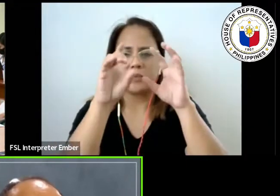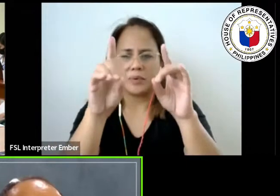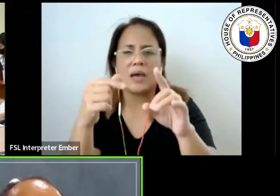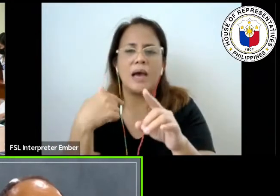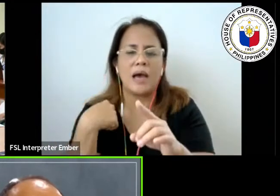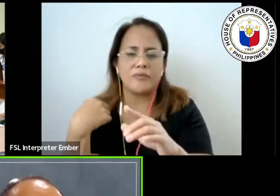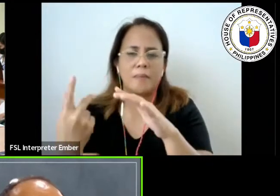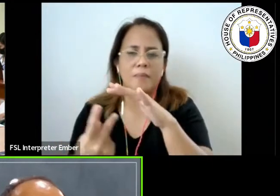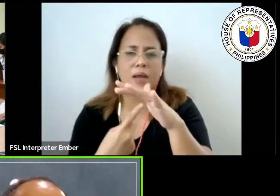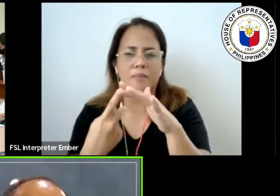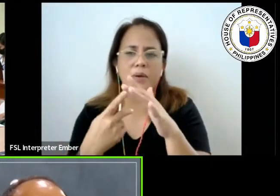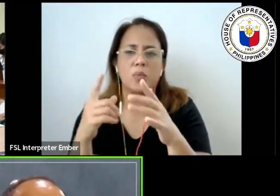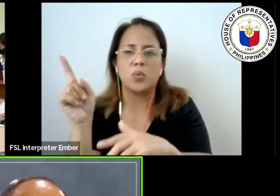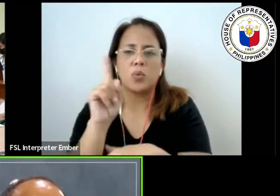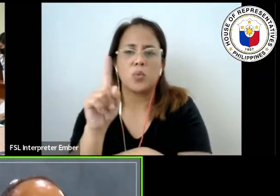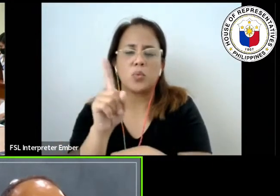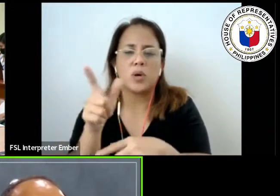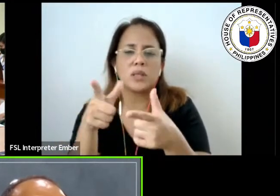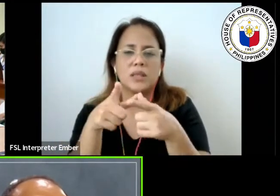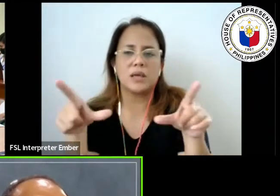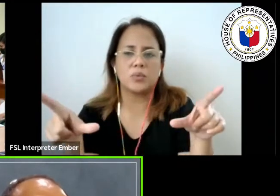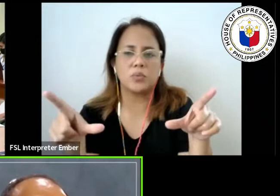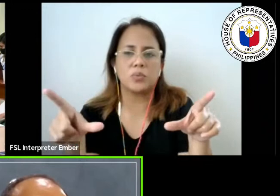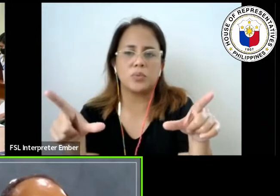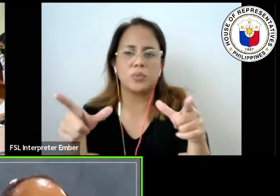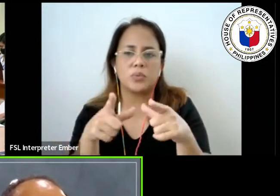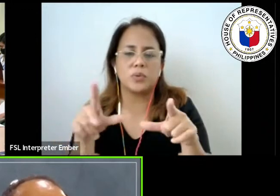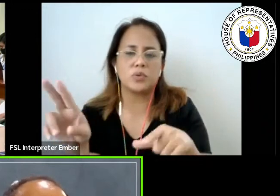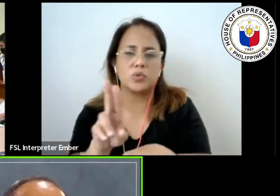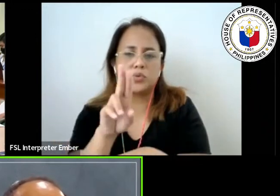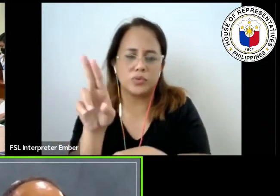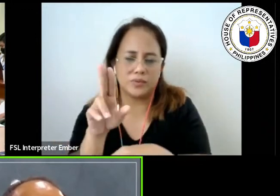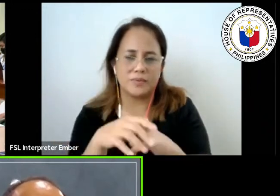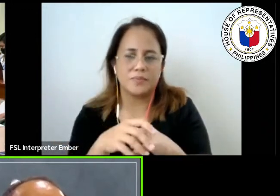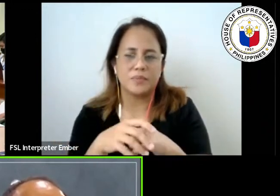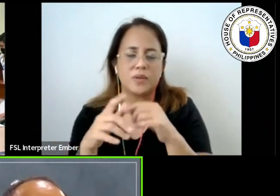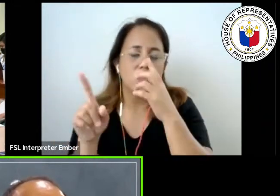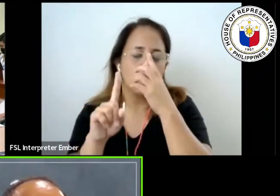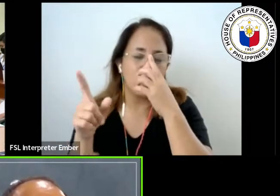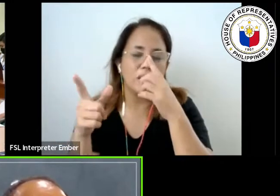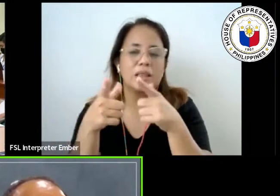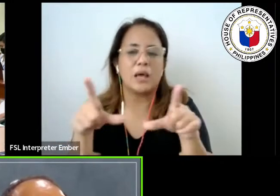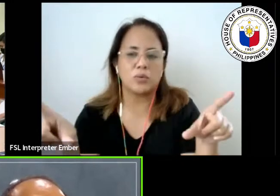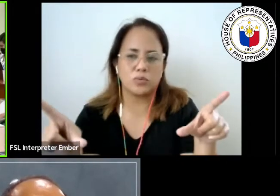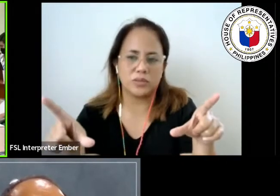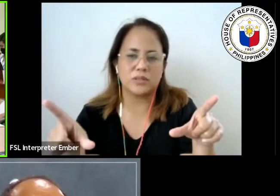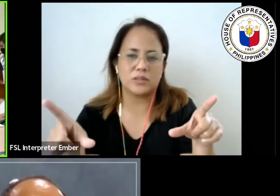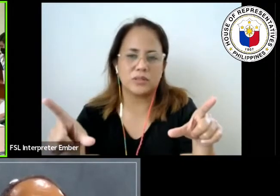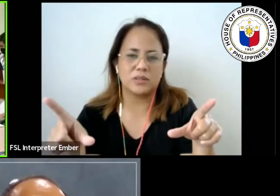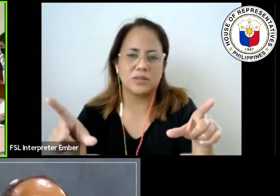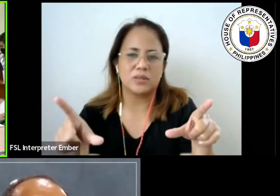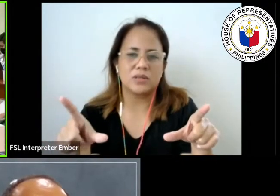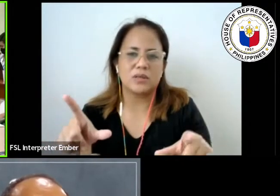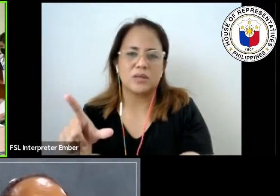primary grades about the what's the language being actually we used it, what's the language being